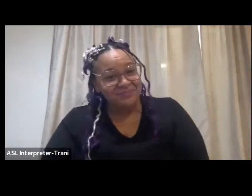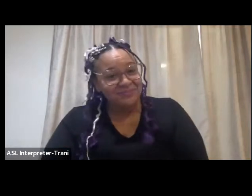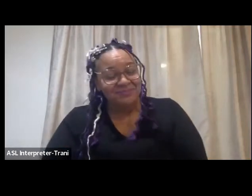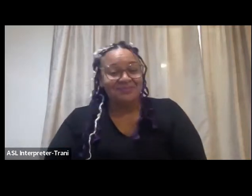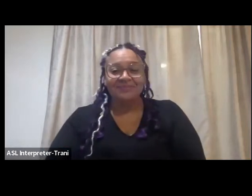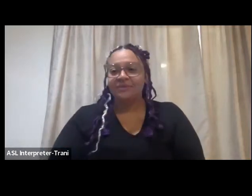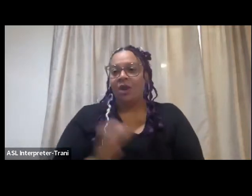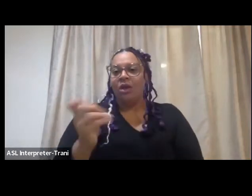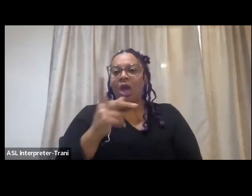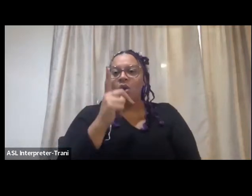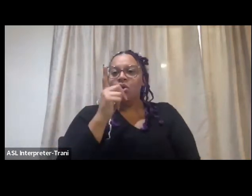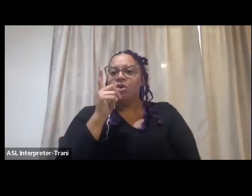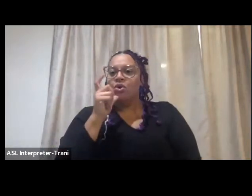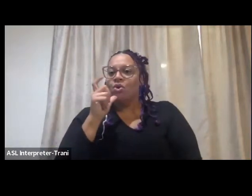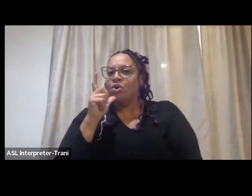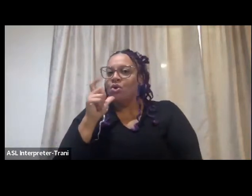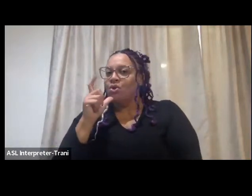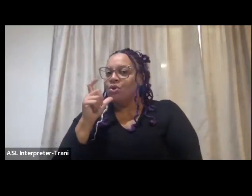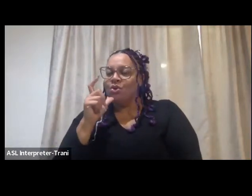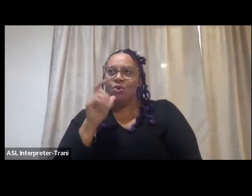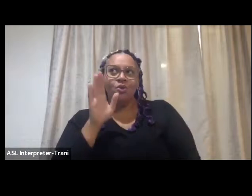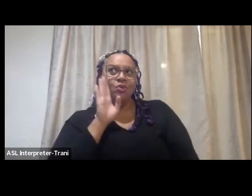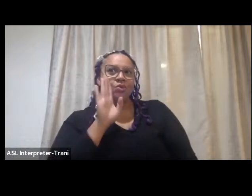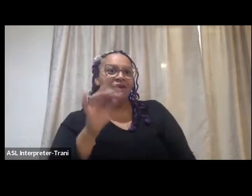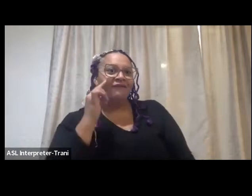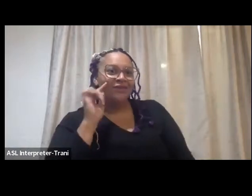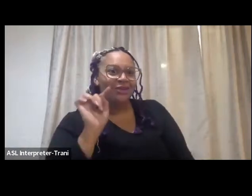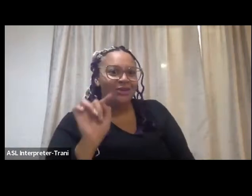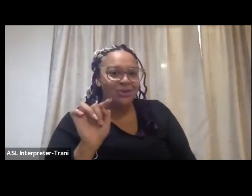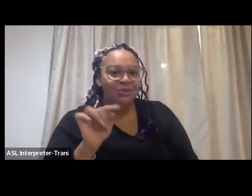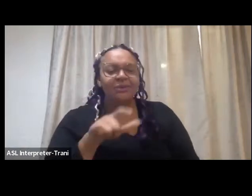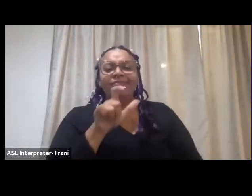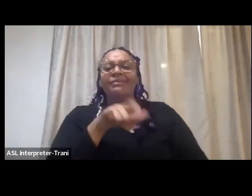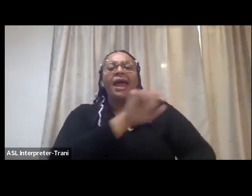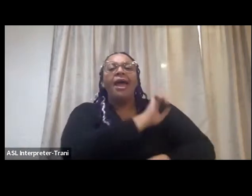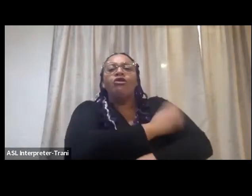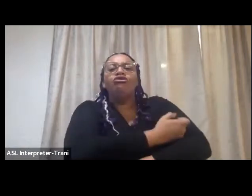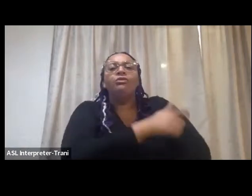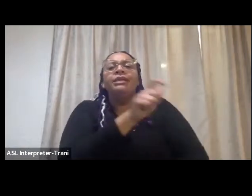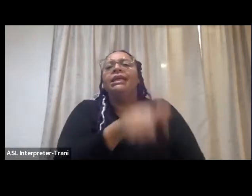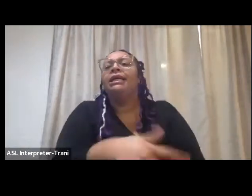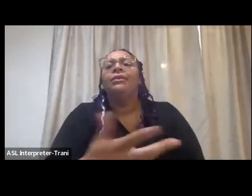it gonna be for you? What do we need? What's the energy we need?